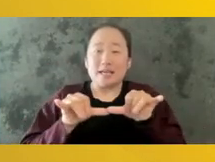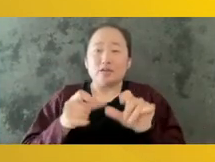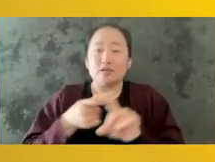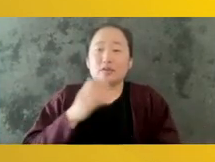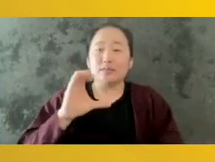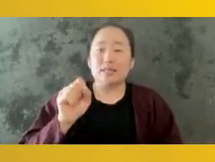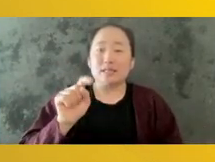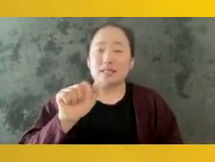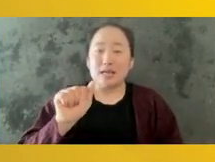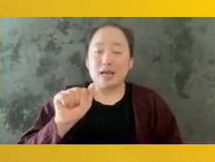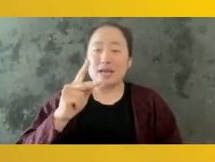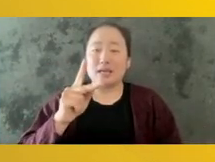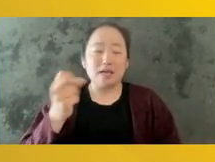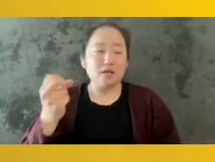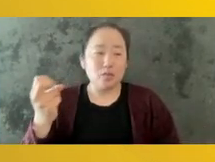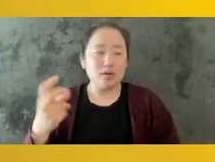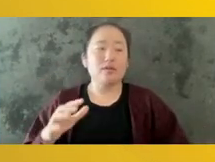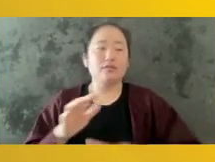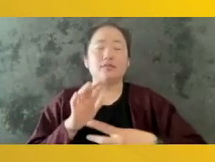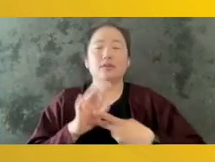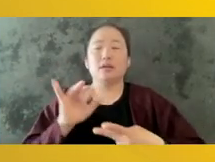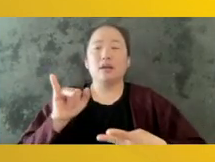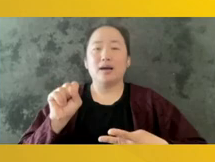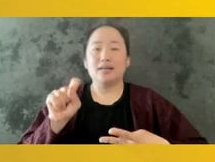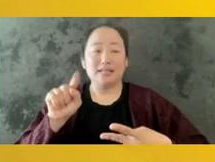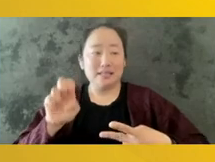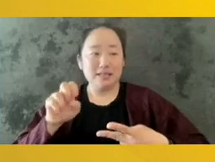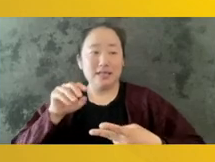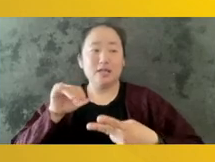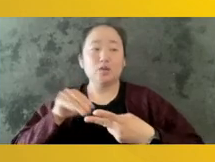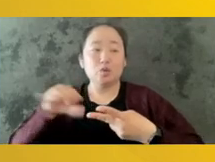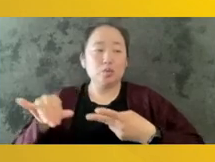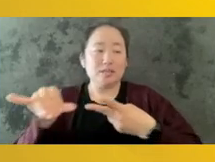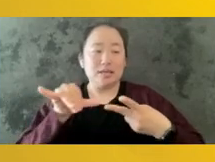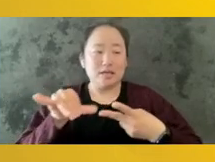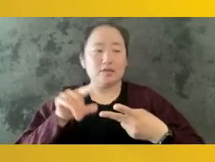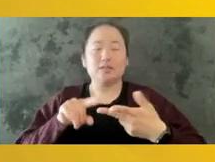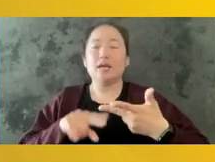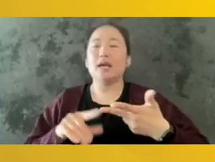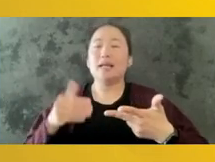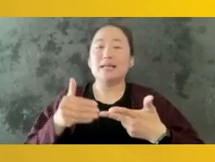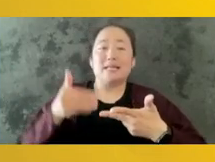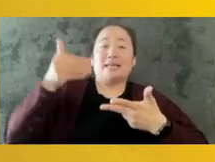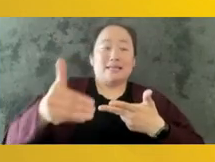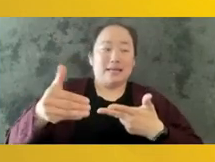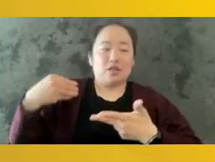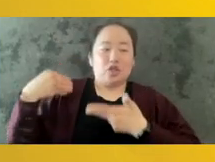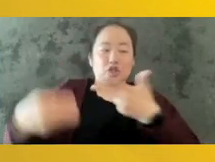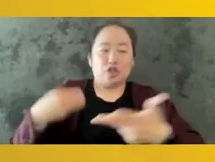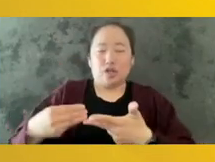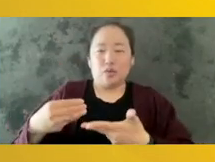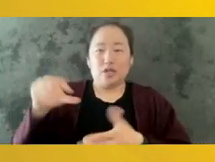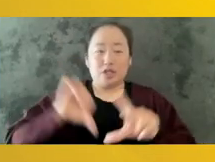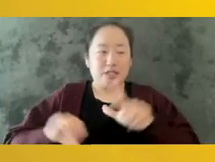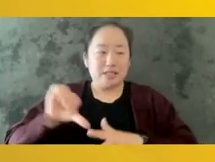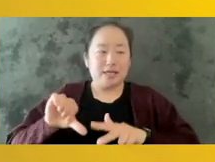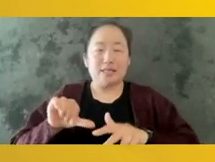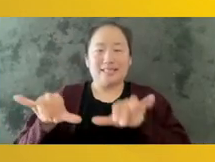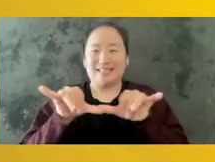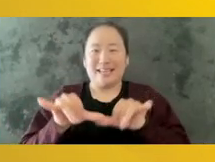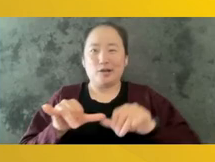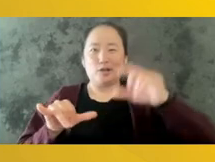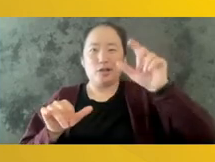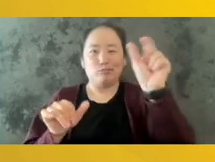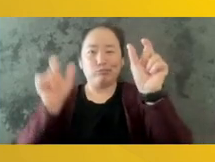standards, and the next generation science standards. So one of the science engineering practices in the next generation science standards